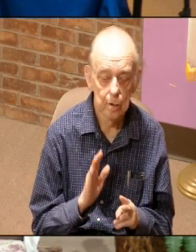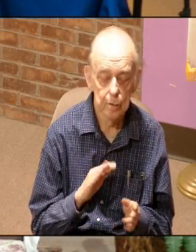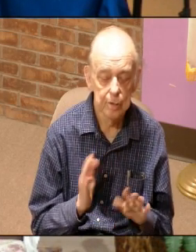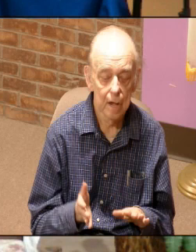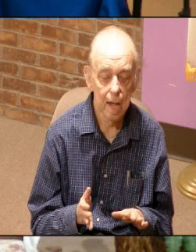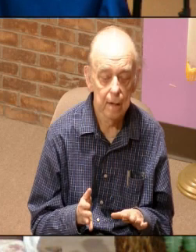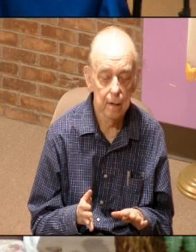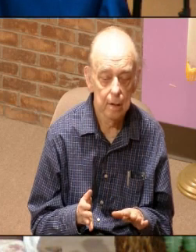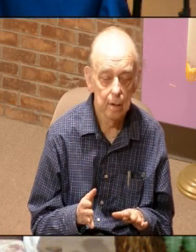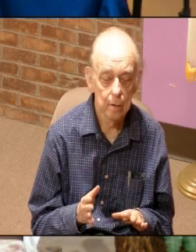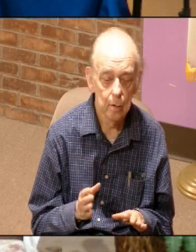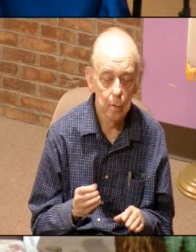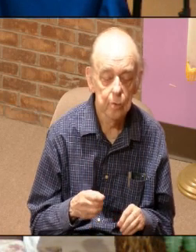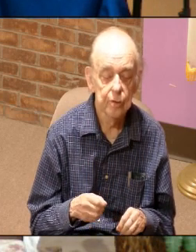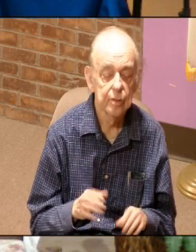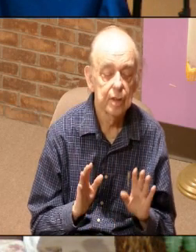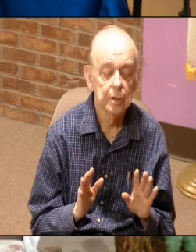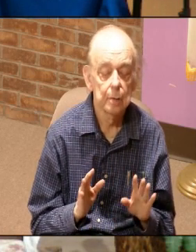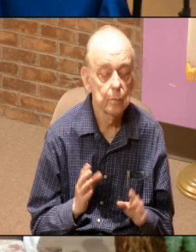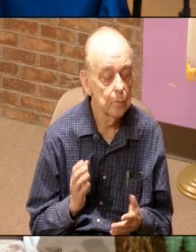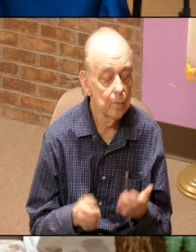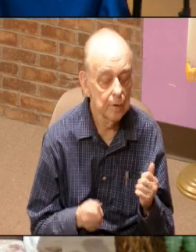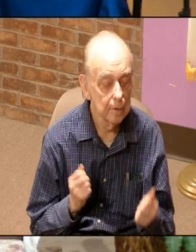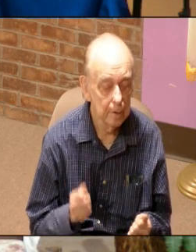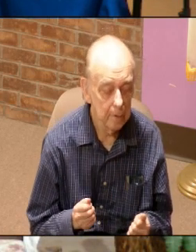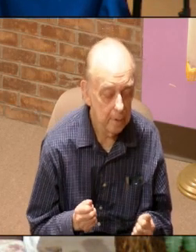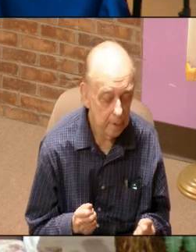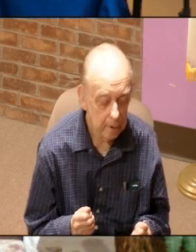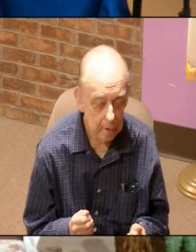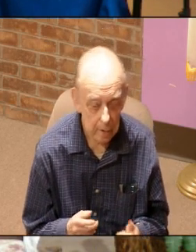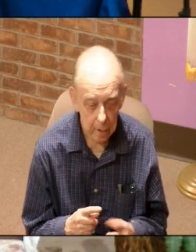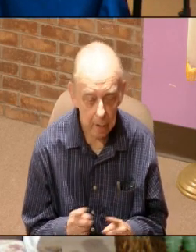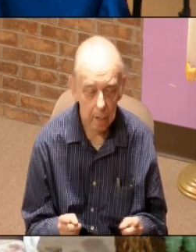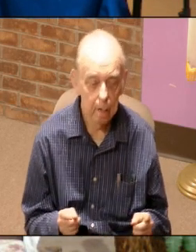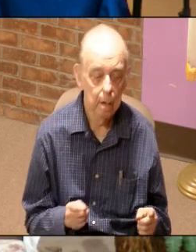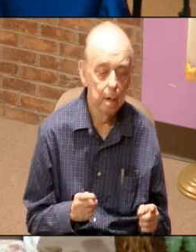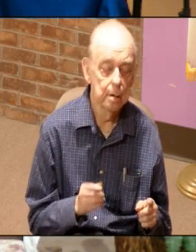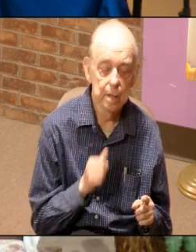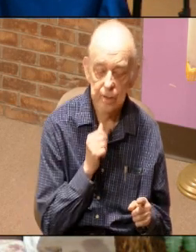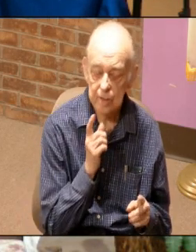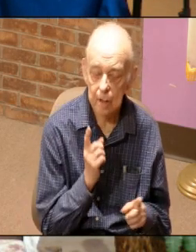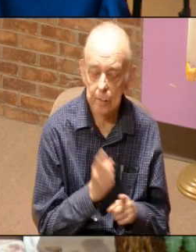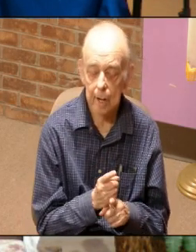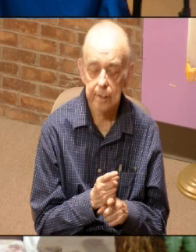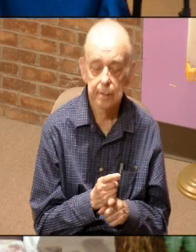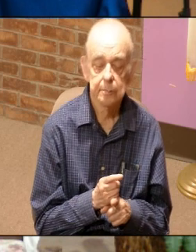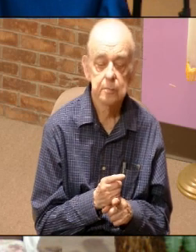or give it up. And unfortunately, it is not right.